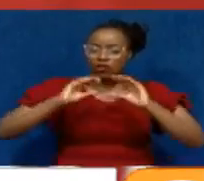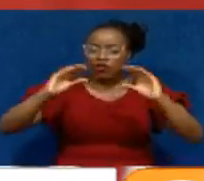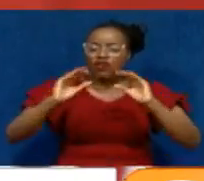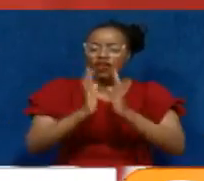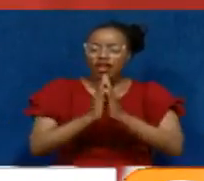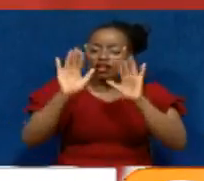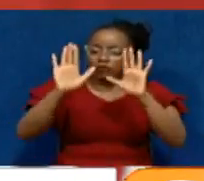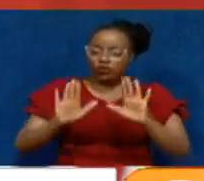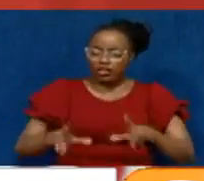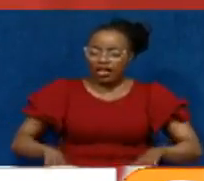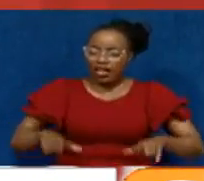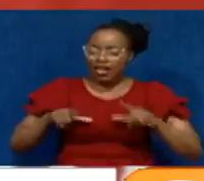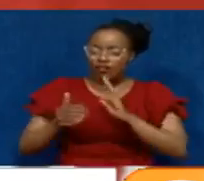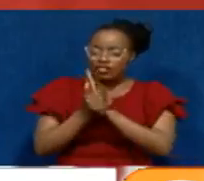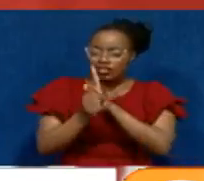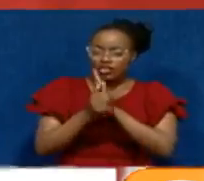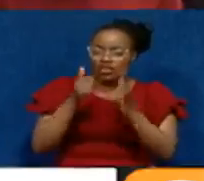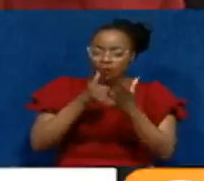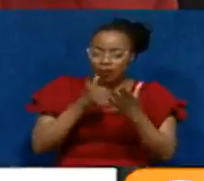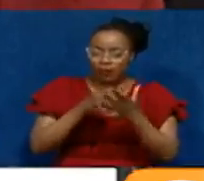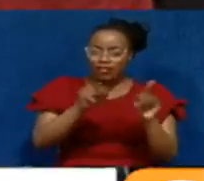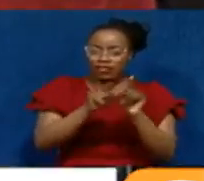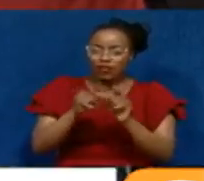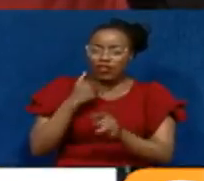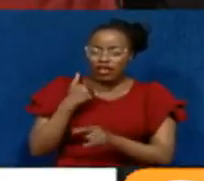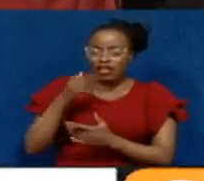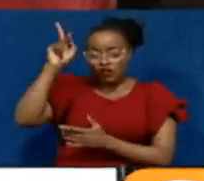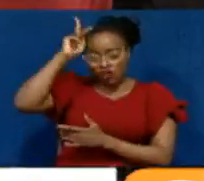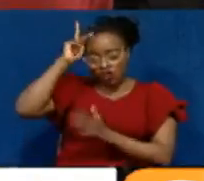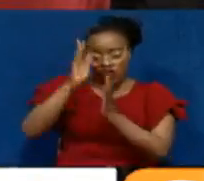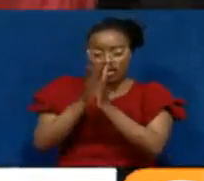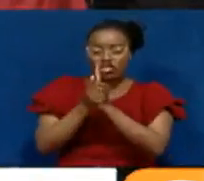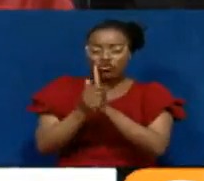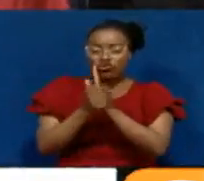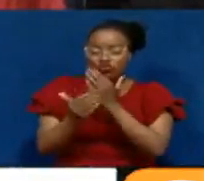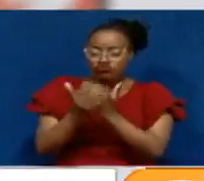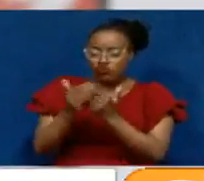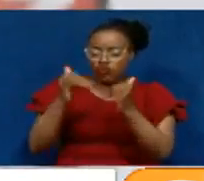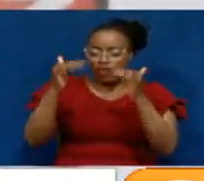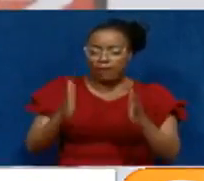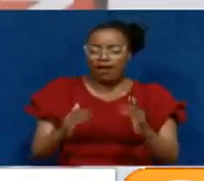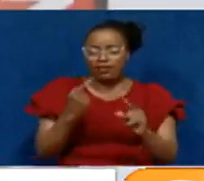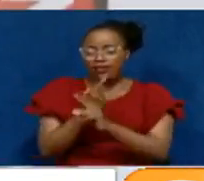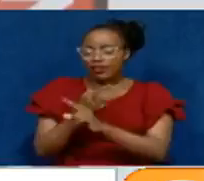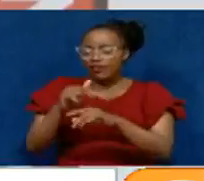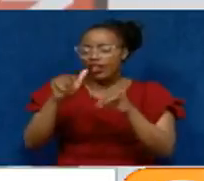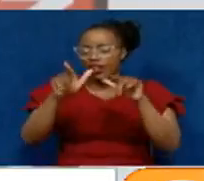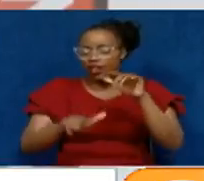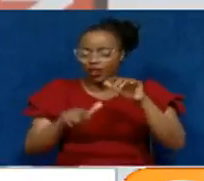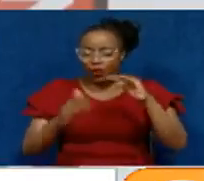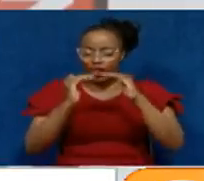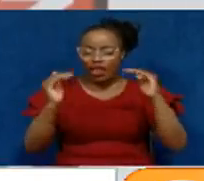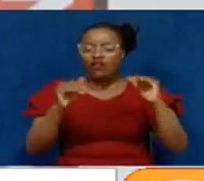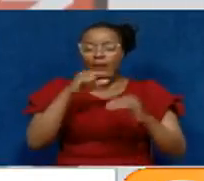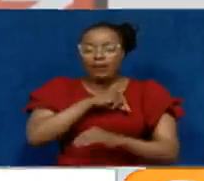and essential life skills. The coaches will be expected to use their acquired knowledge and skills to nurture their players at the grassroots level. 40 more coaches